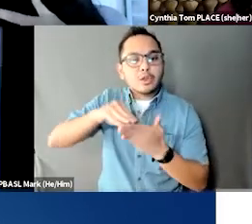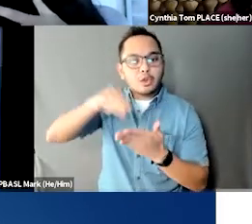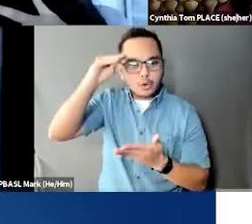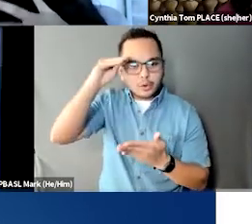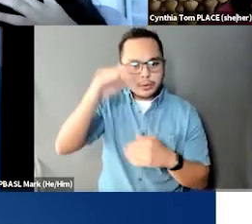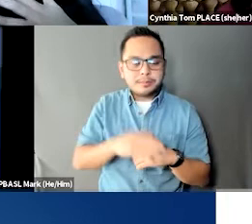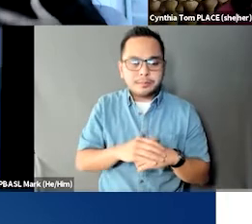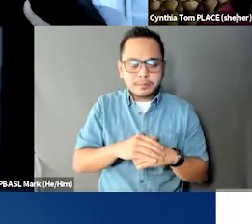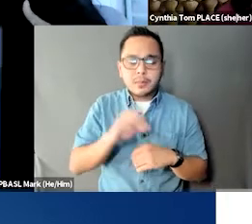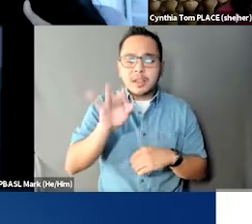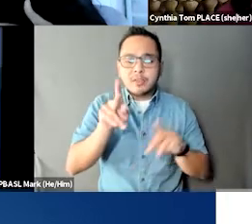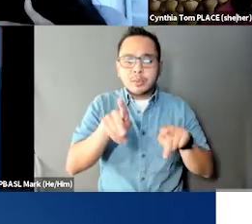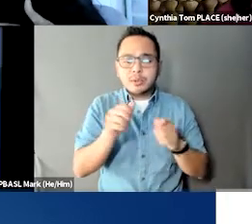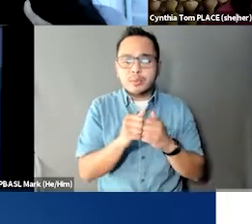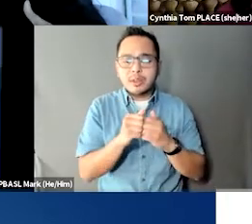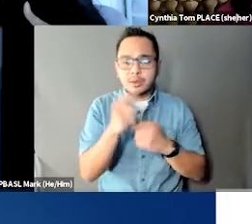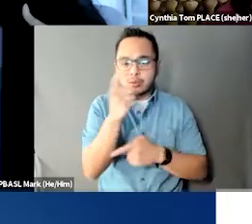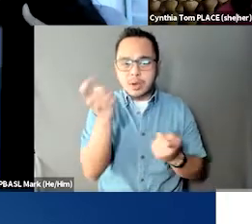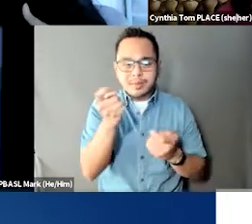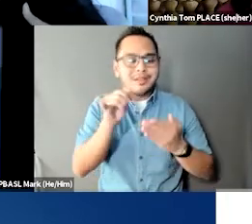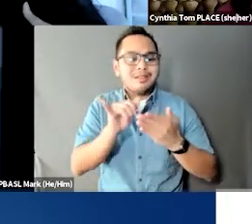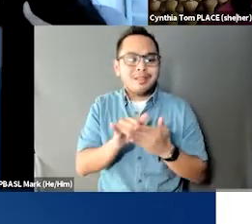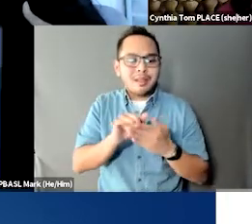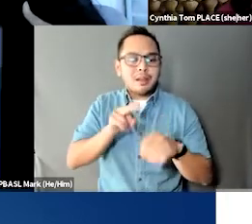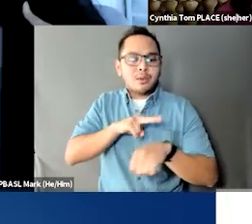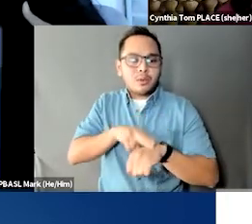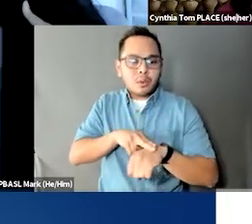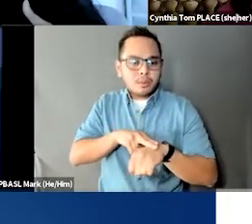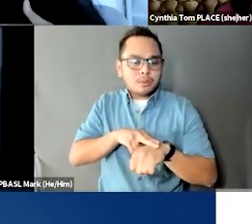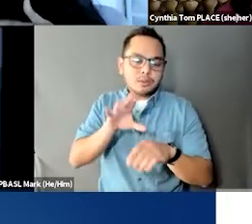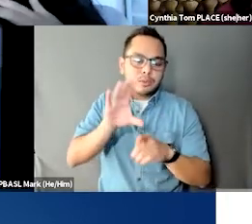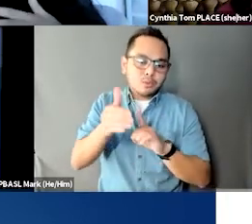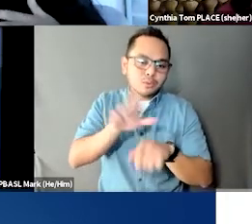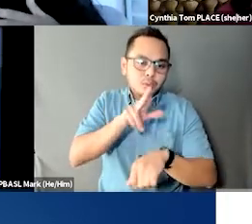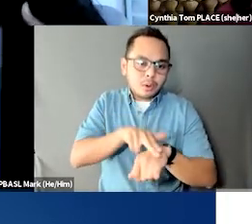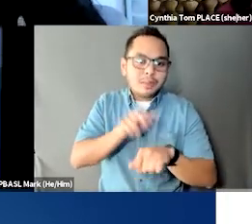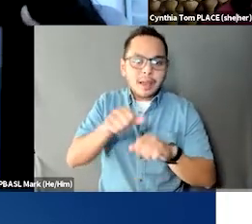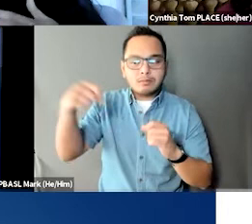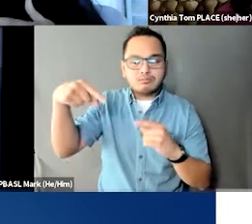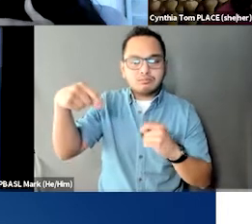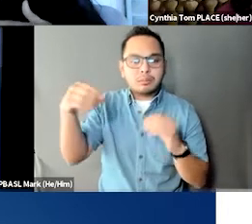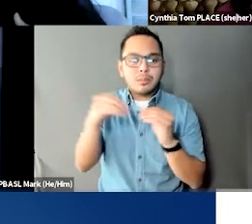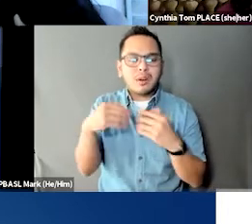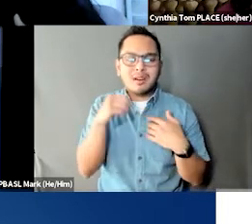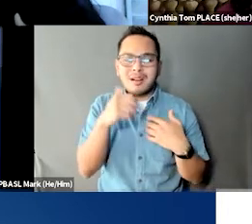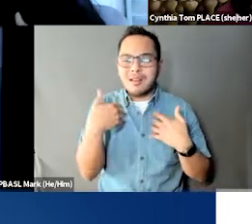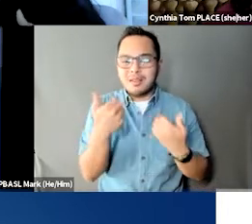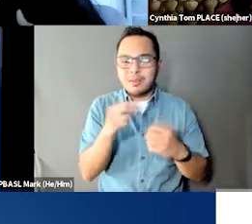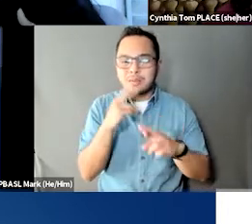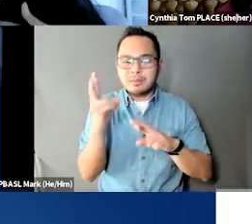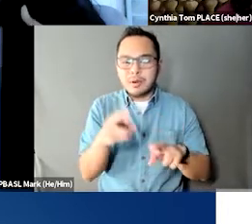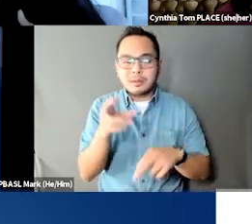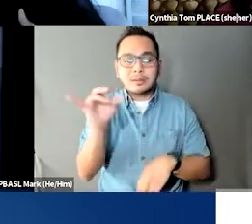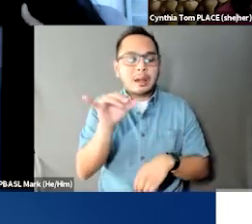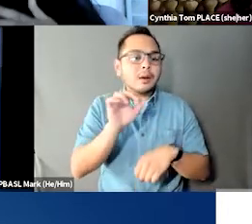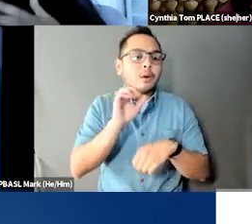with trauma, this cultural norm can trigger unhealthy responses, where their unhealthy behaviors such as